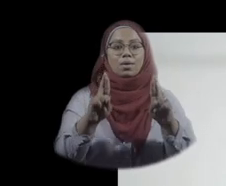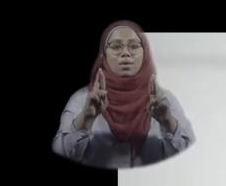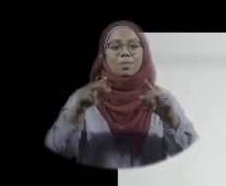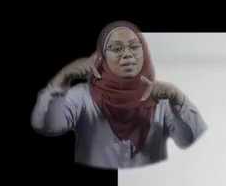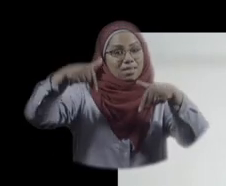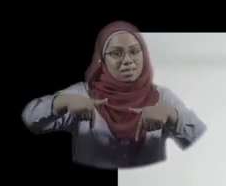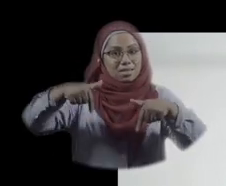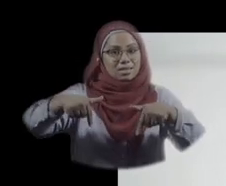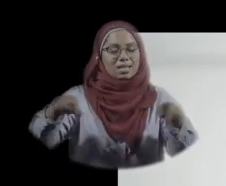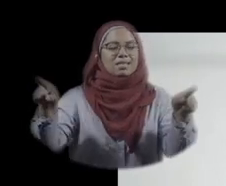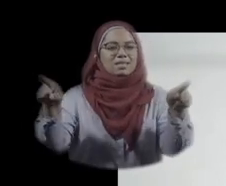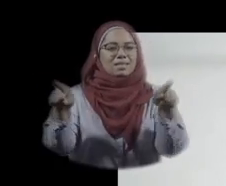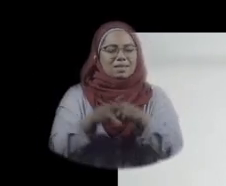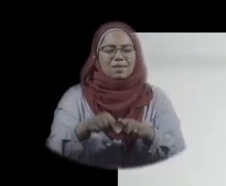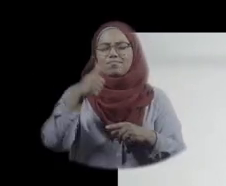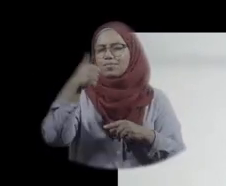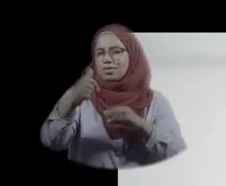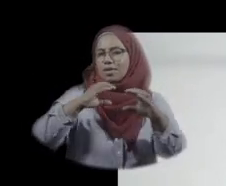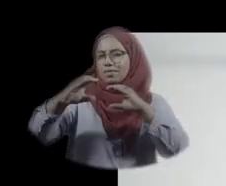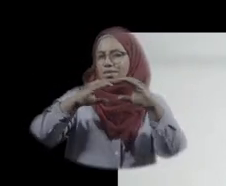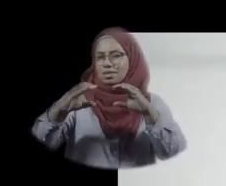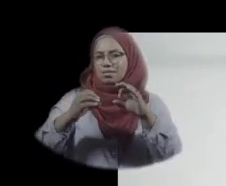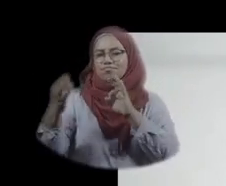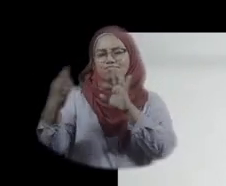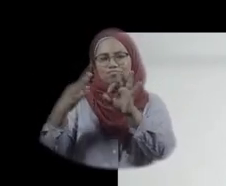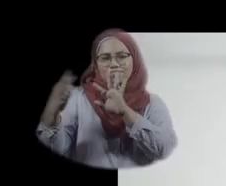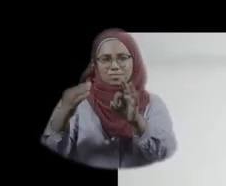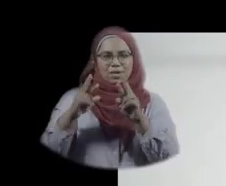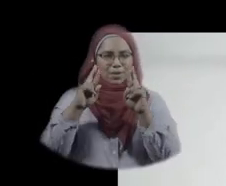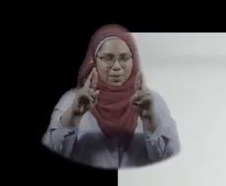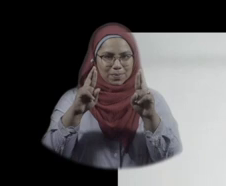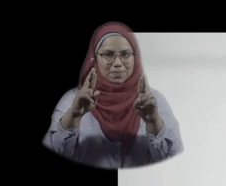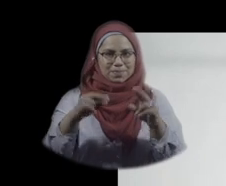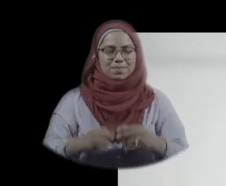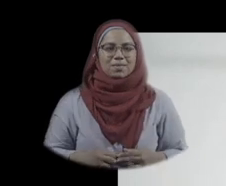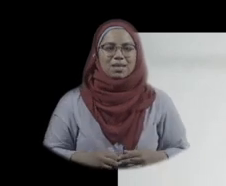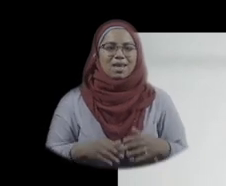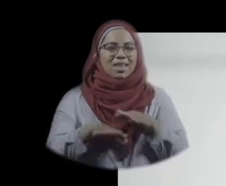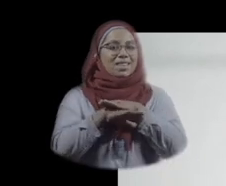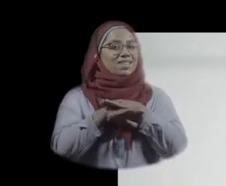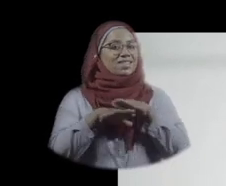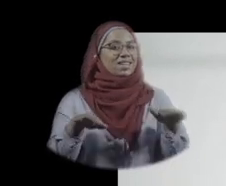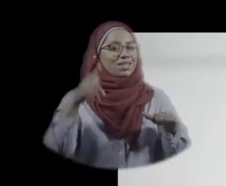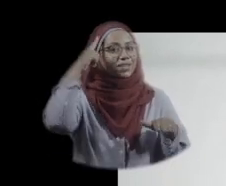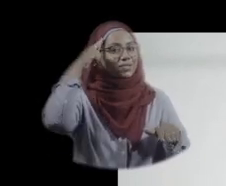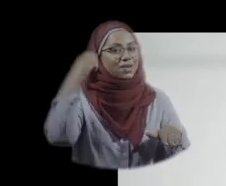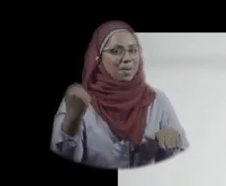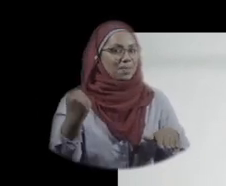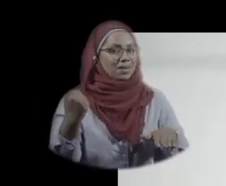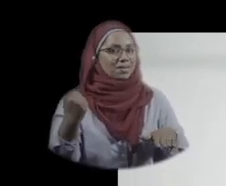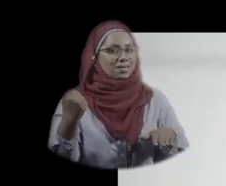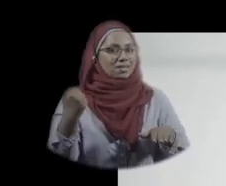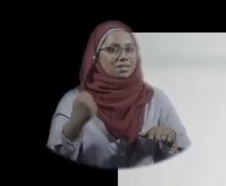me episode of this some have fruitful conversations Korea. There were comments that can't come on. And that's it. Remember